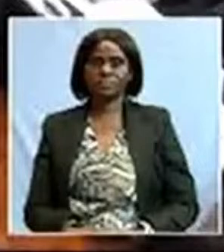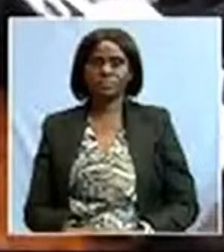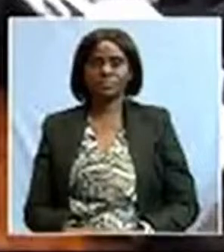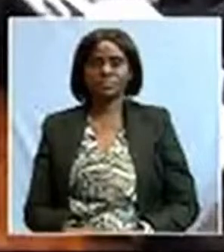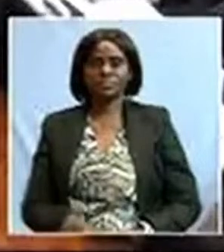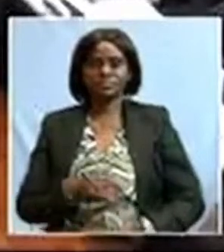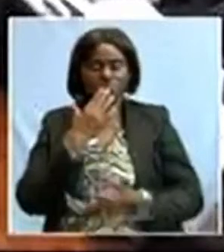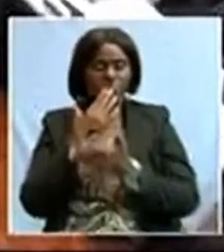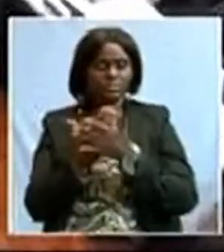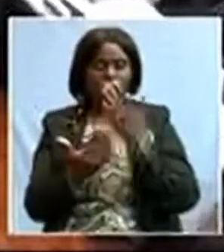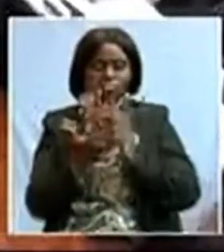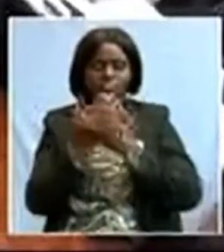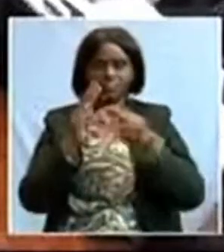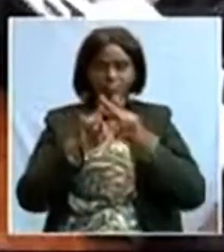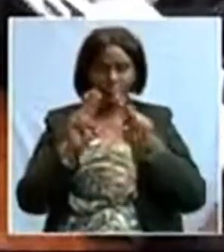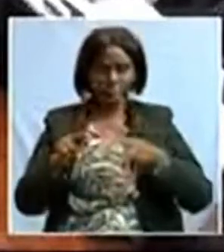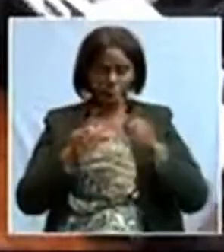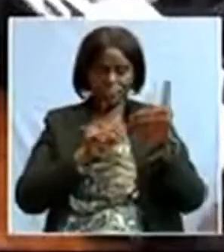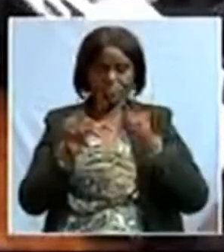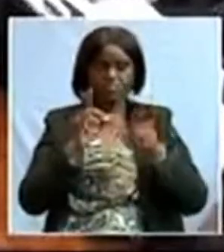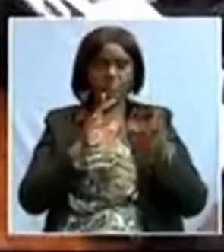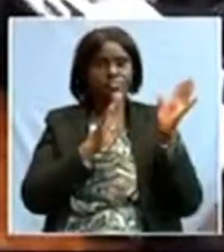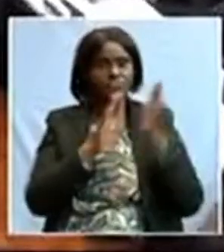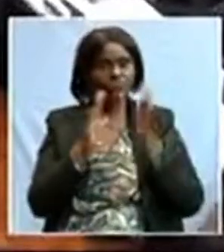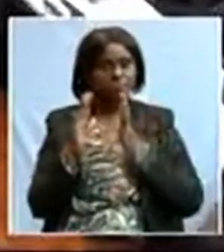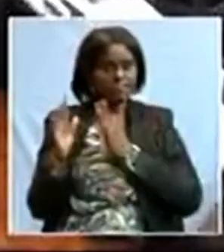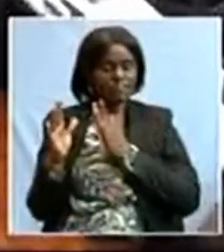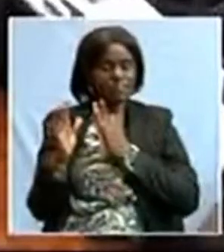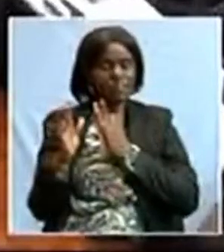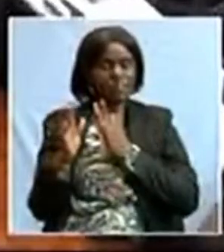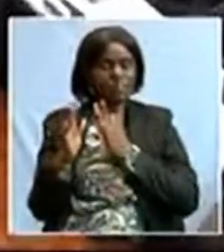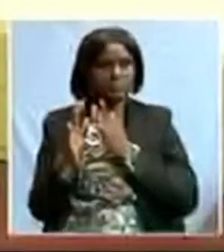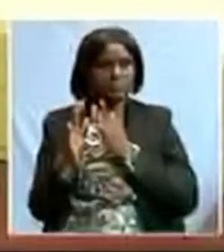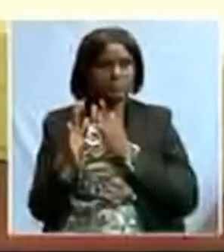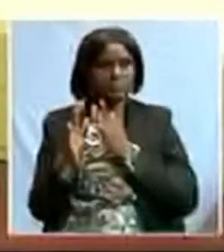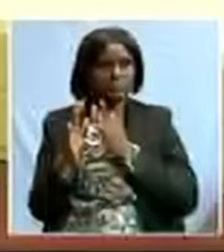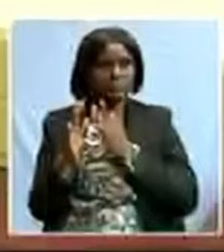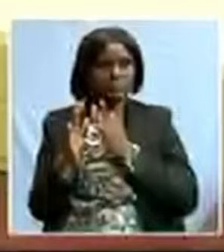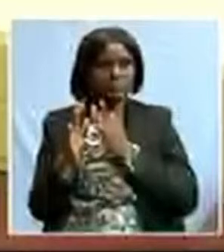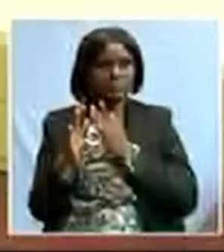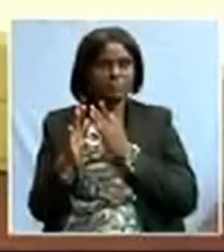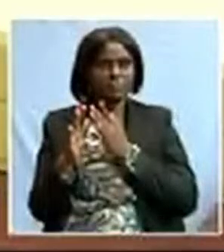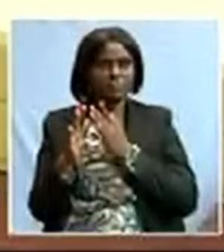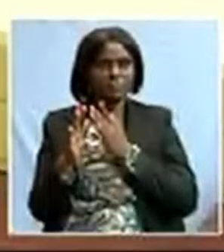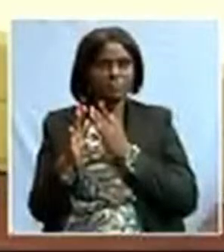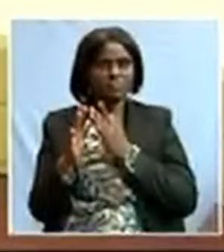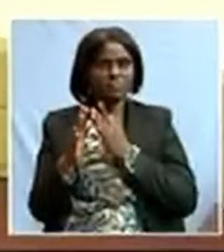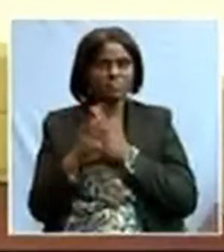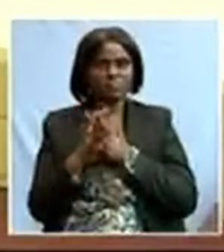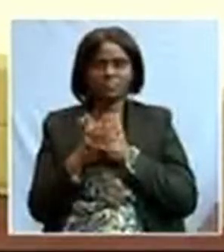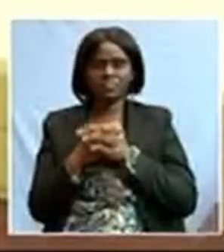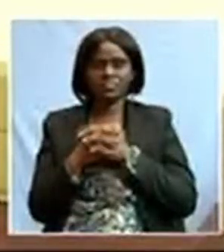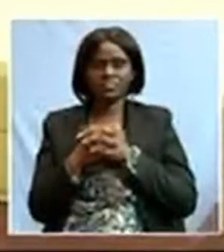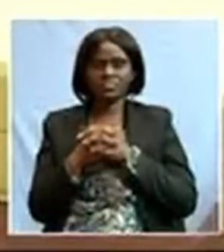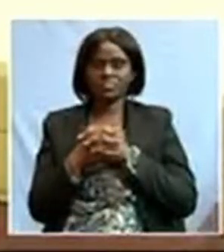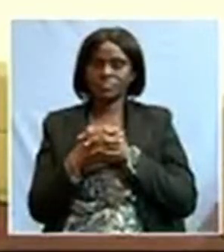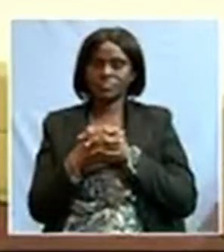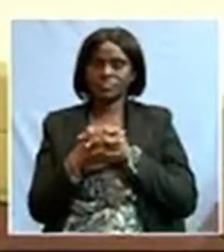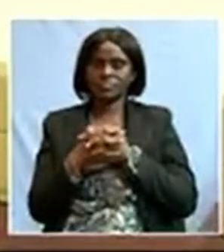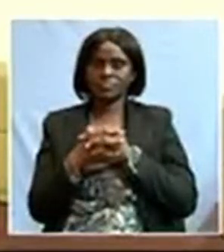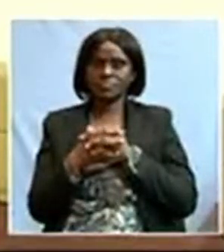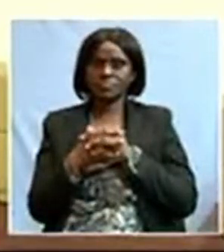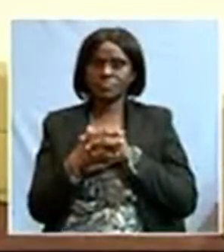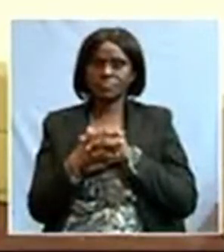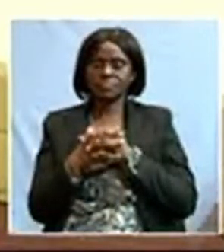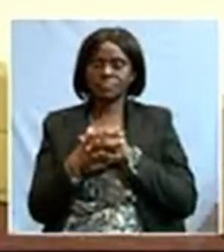Good morning, Chair, Director Public Health, Paul Mkuka. Good morning, honorable members of the committee. Good morning,